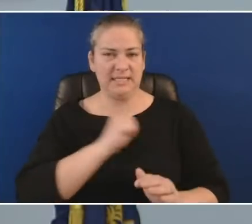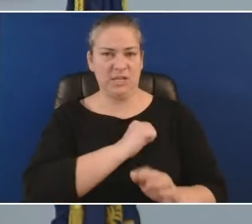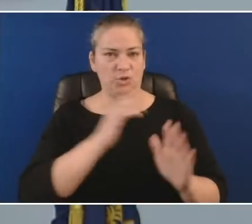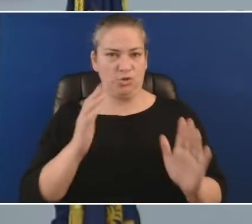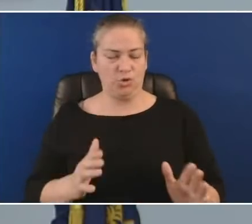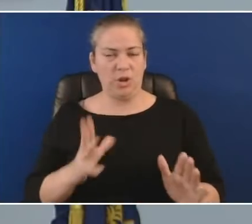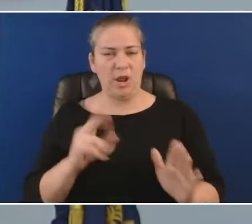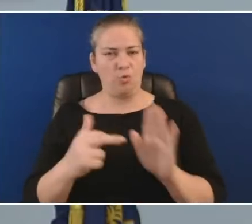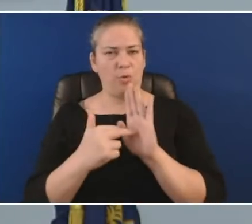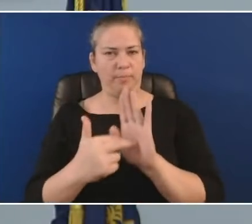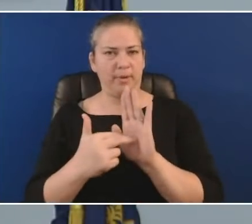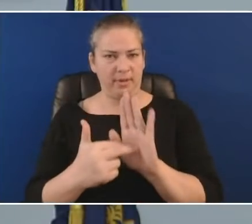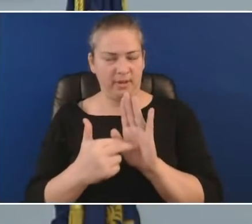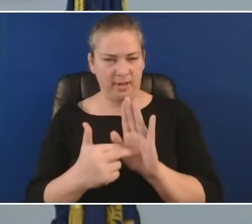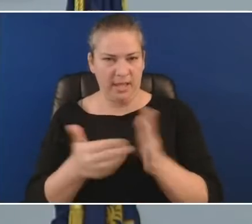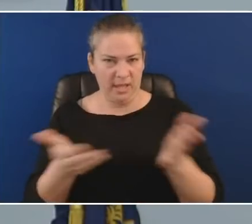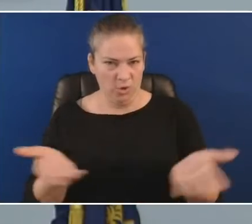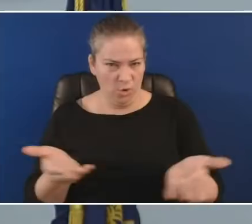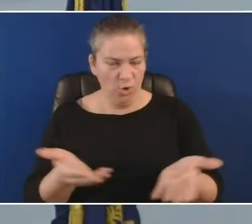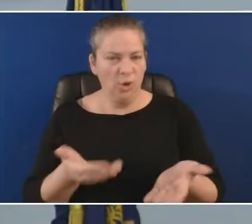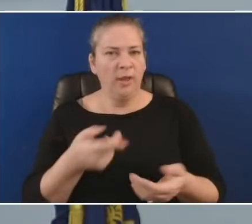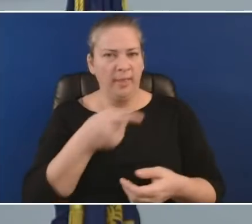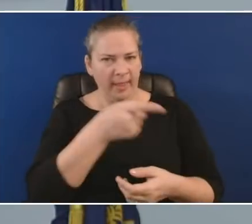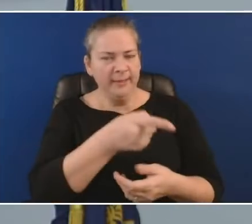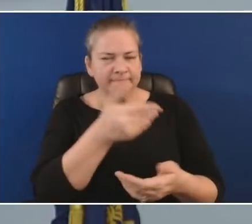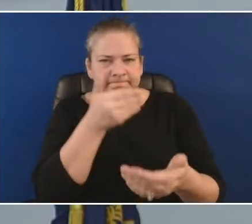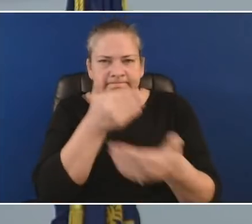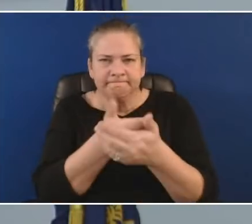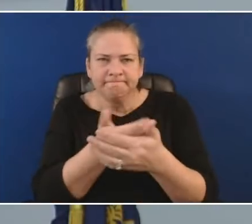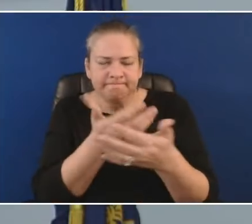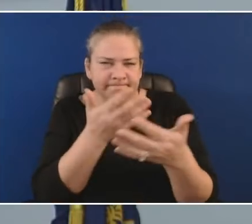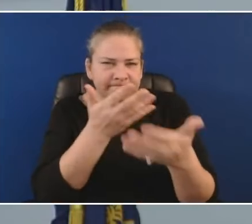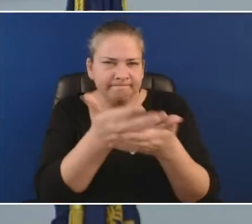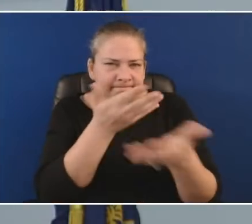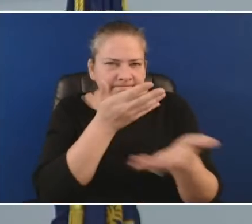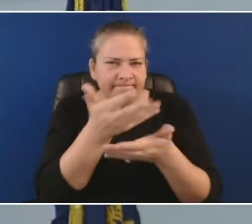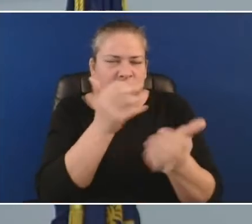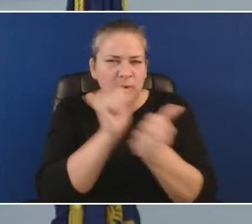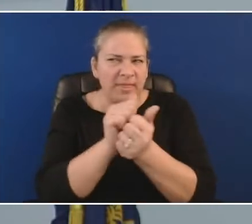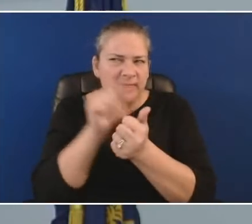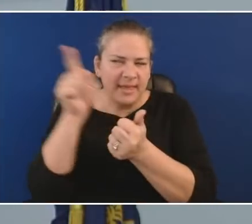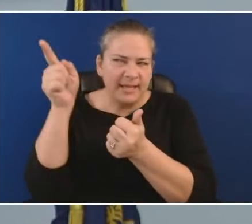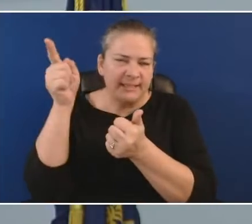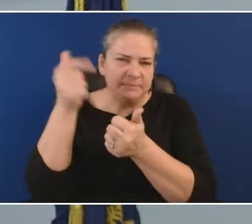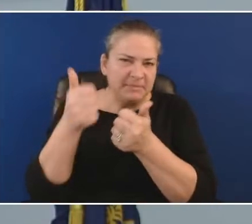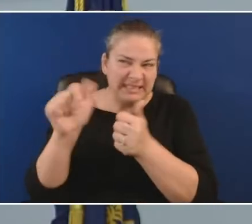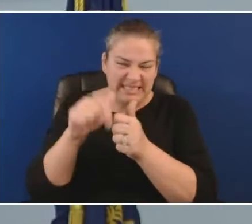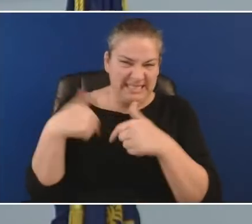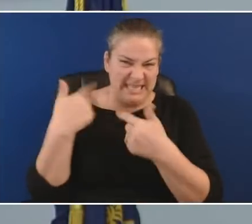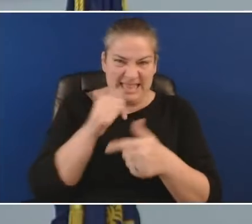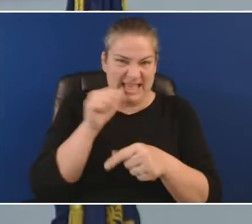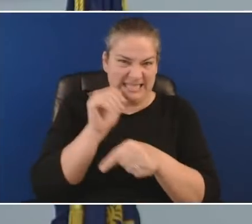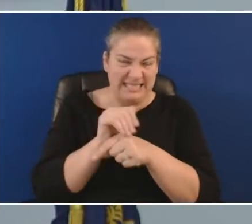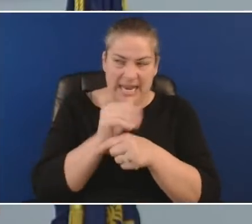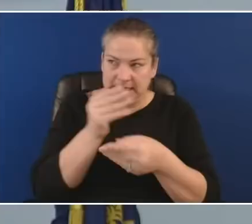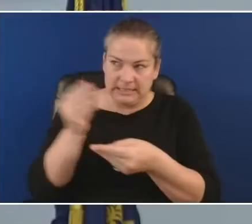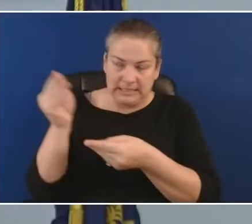representative here today that have been in close contact with the administration since last night. So, Senator, you want to start us?